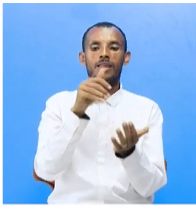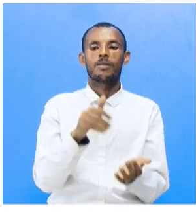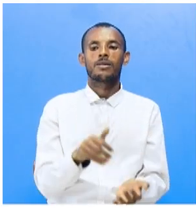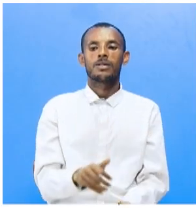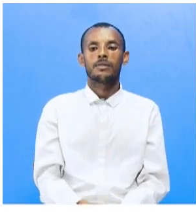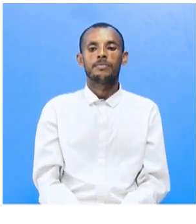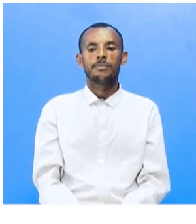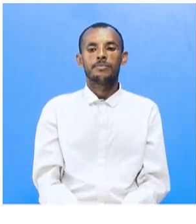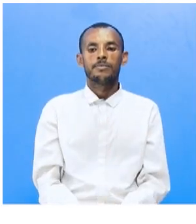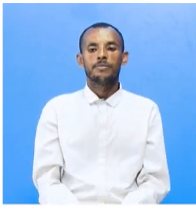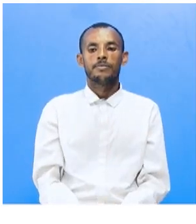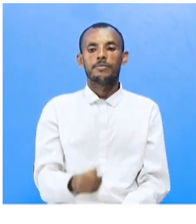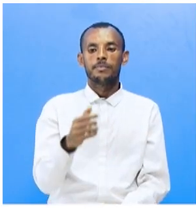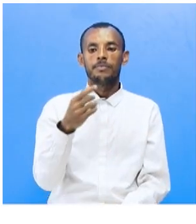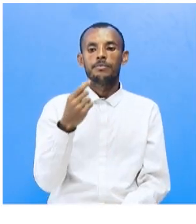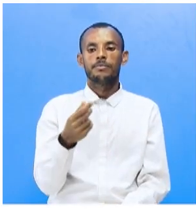birr.